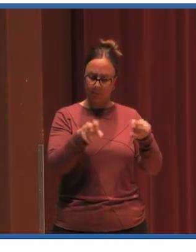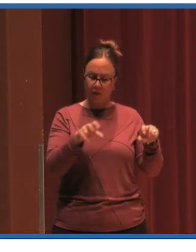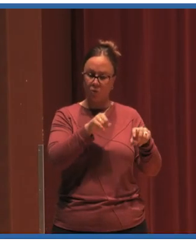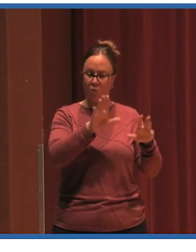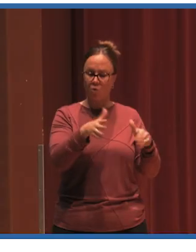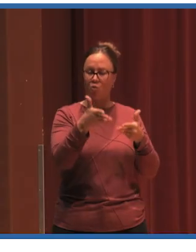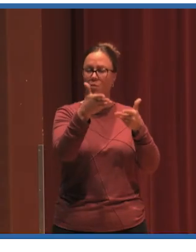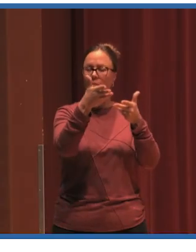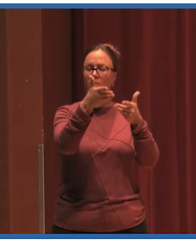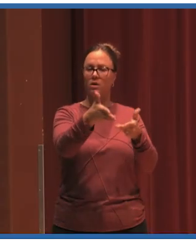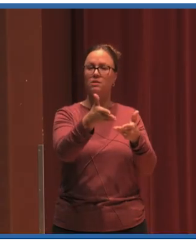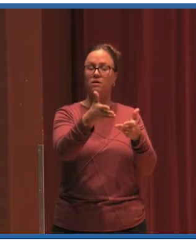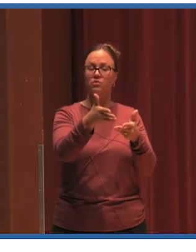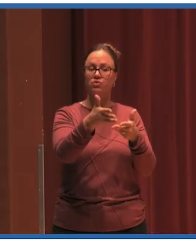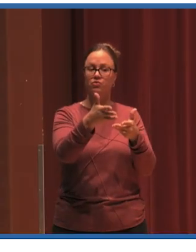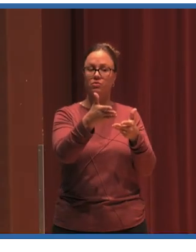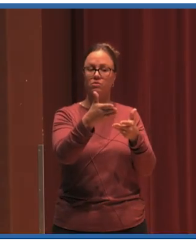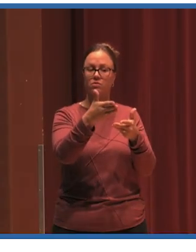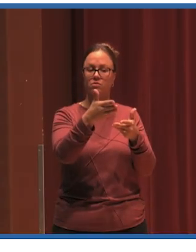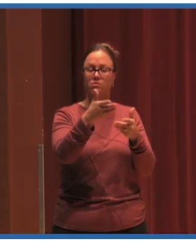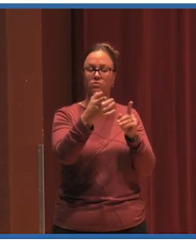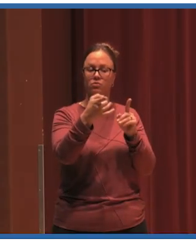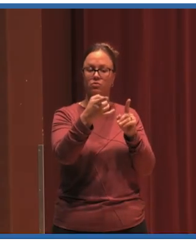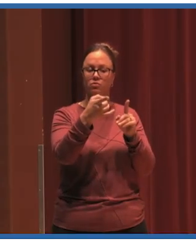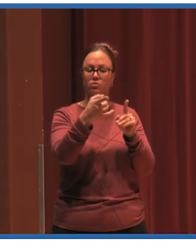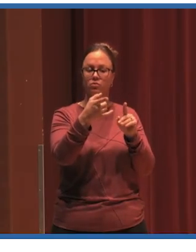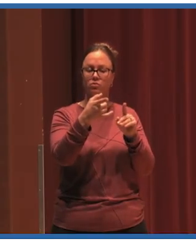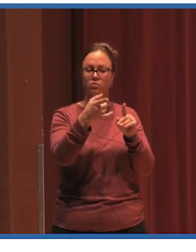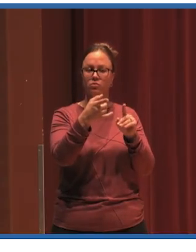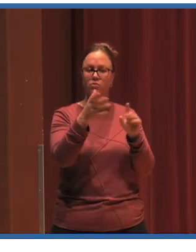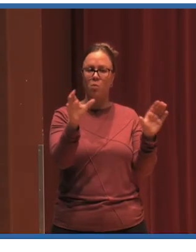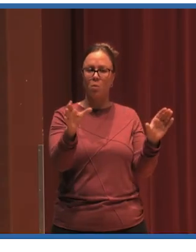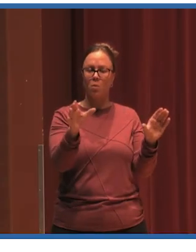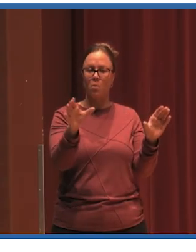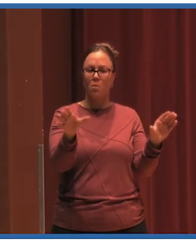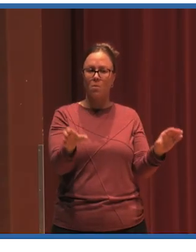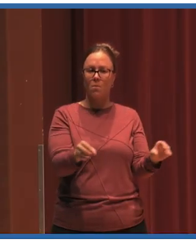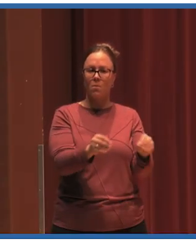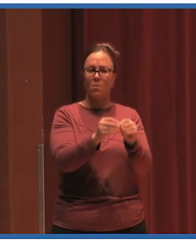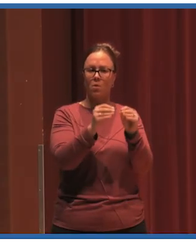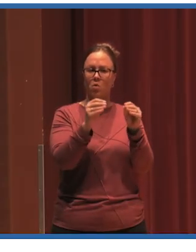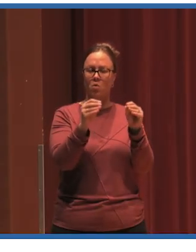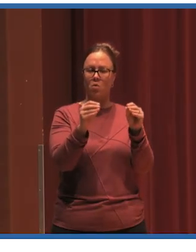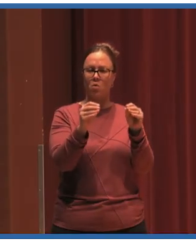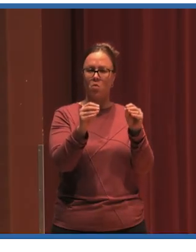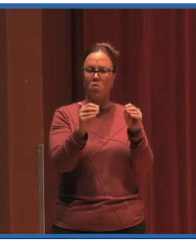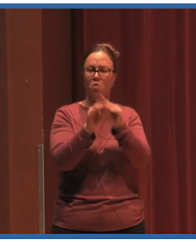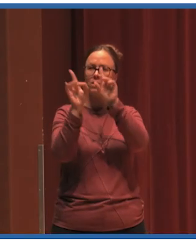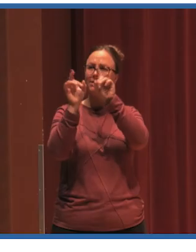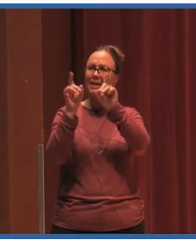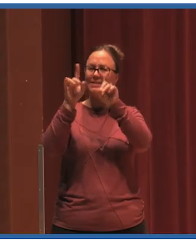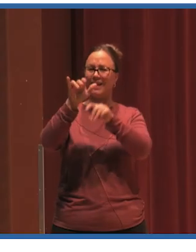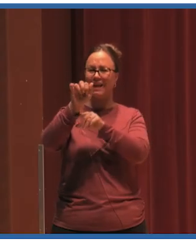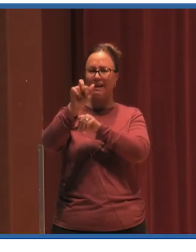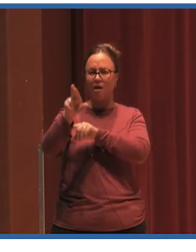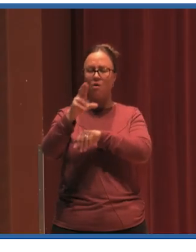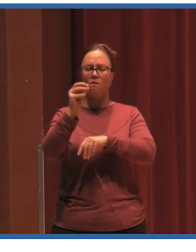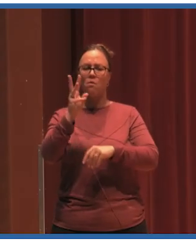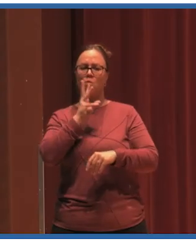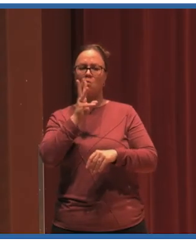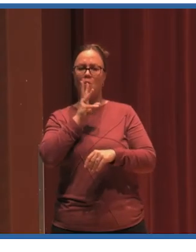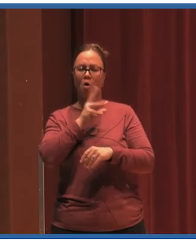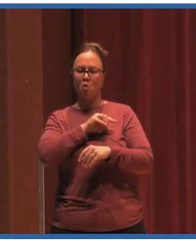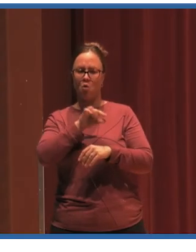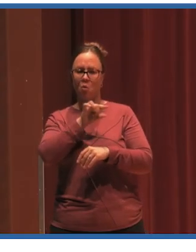recommendations of the blue ribbon panel is to do more monitoring of air and water quality. At the